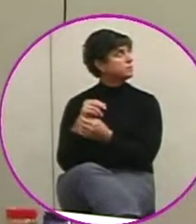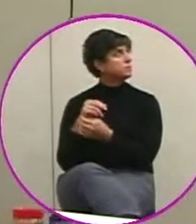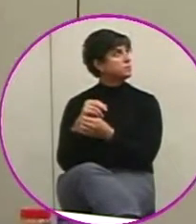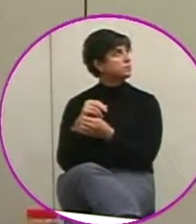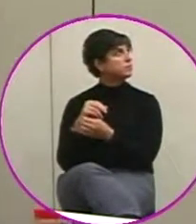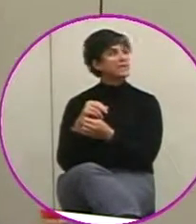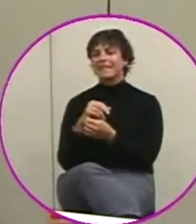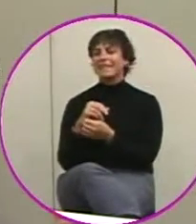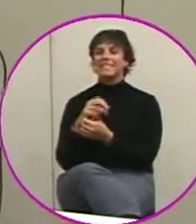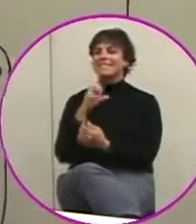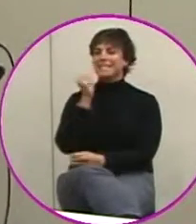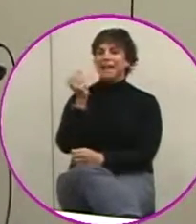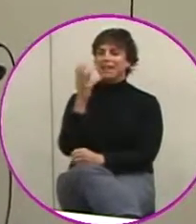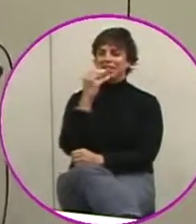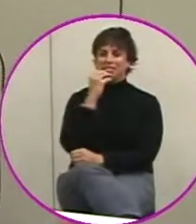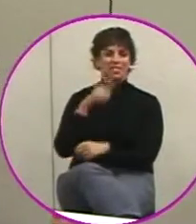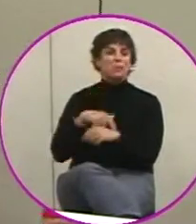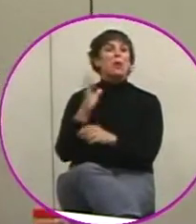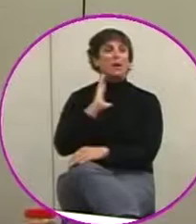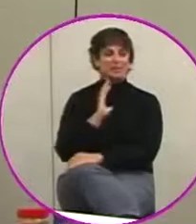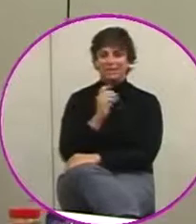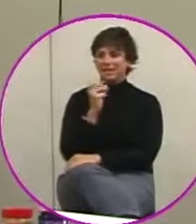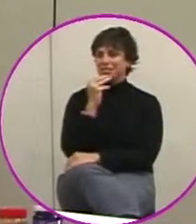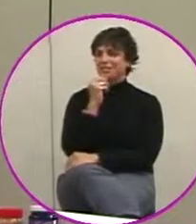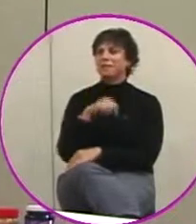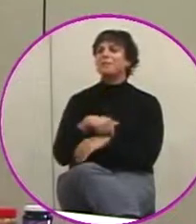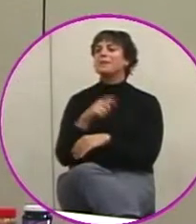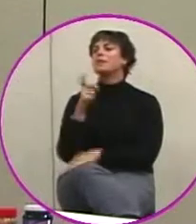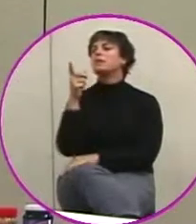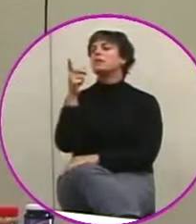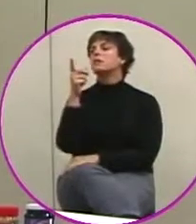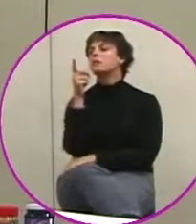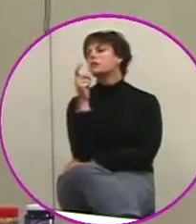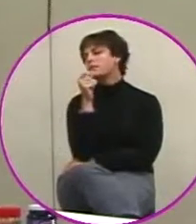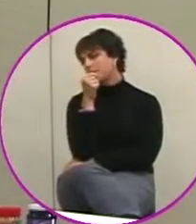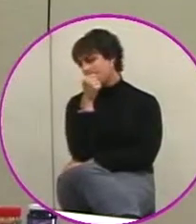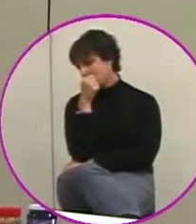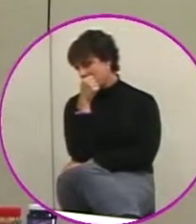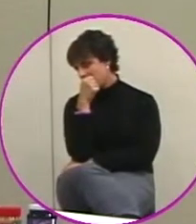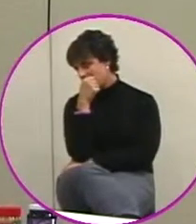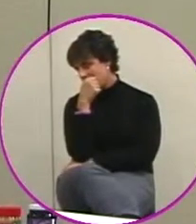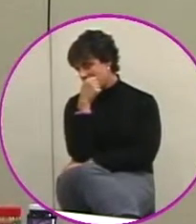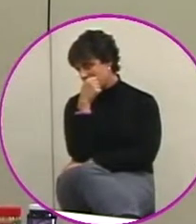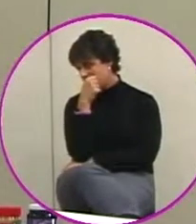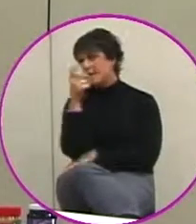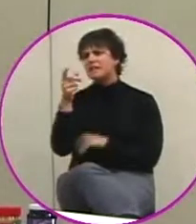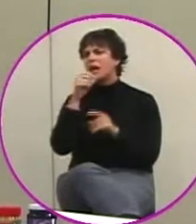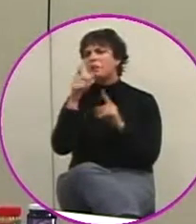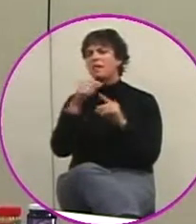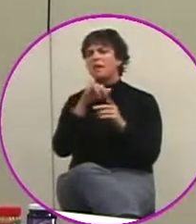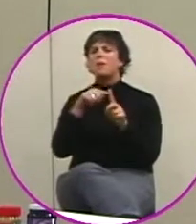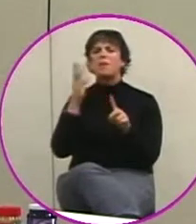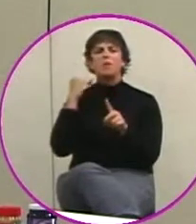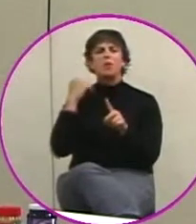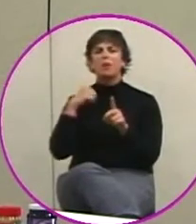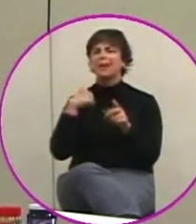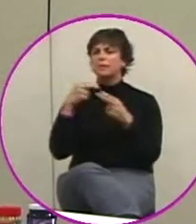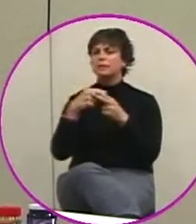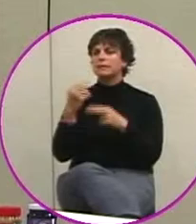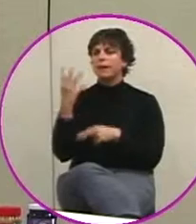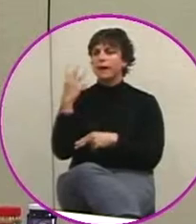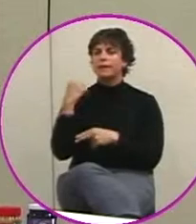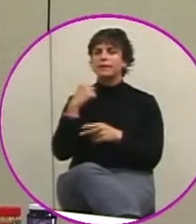It's not lunchtime. It was lunchtime. Yes? Just a bit about that, but you had a slide up earlier that